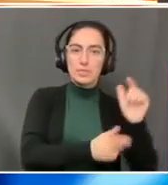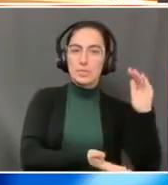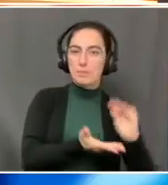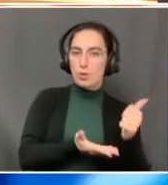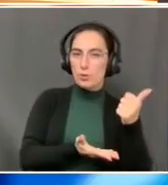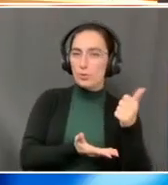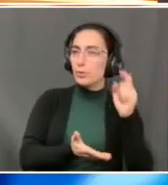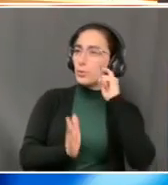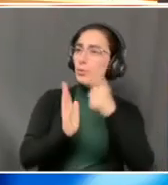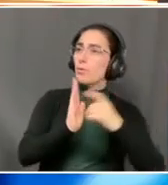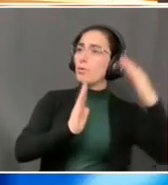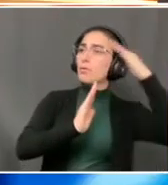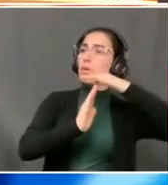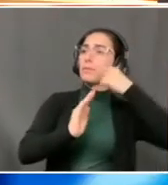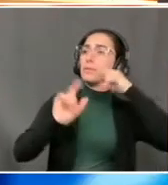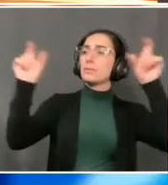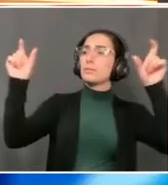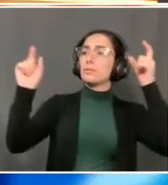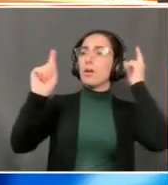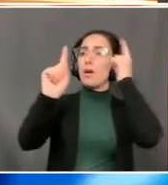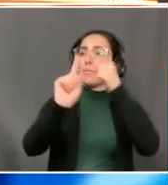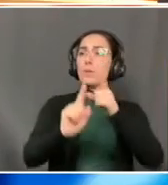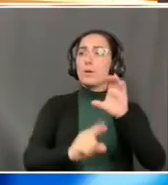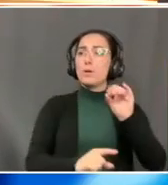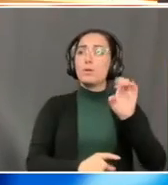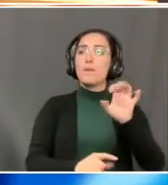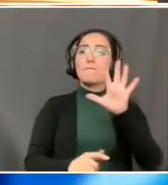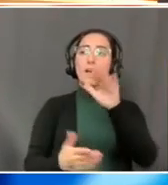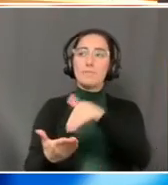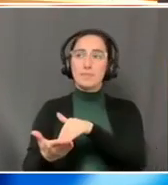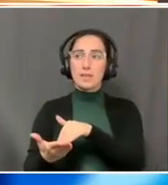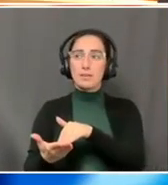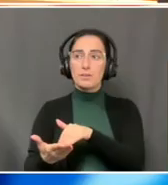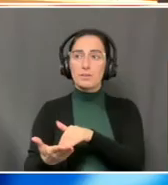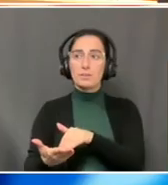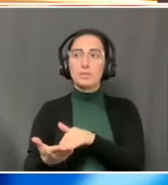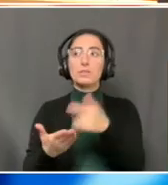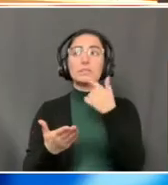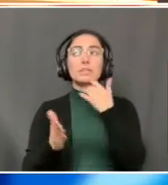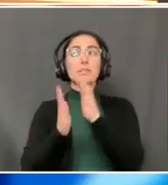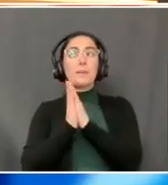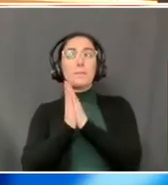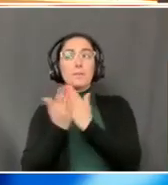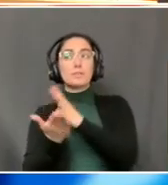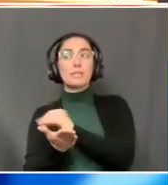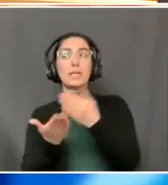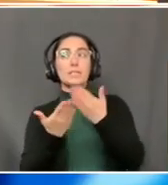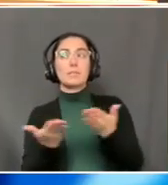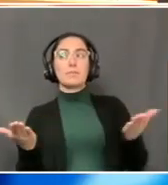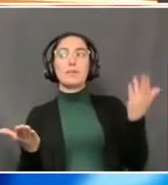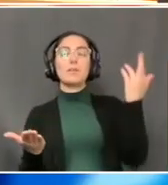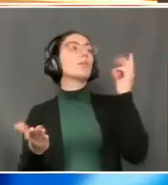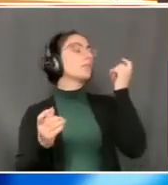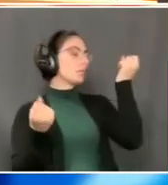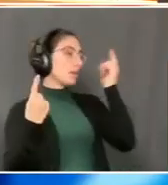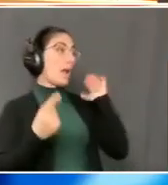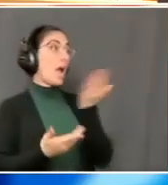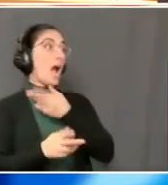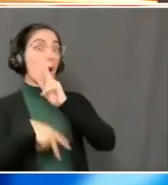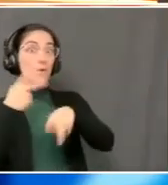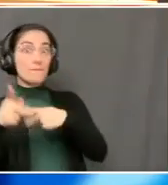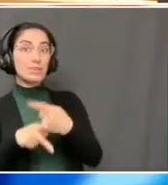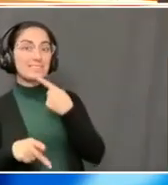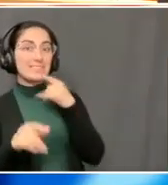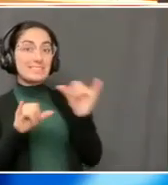this is the object codes, the Okay. 5,000. Missing books and supplies. Got it. So That's that's right. why I was going to, because on our you. version that says it's the same